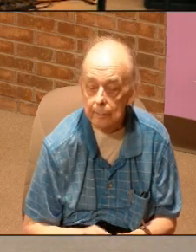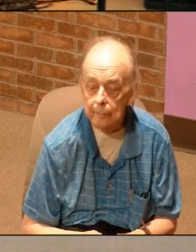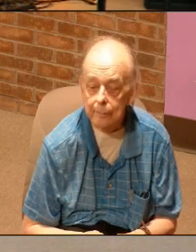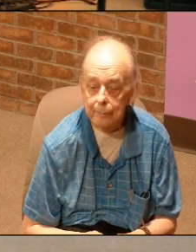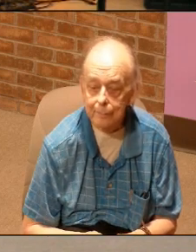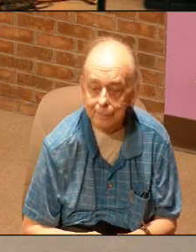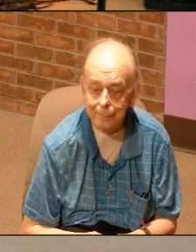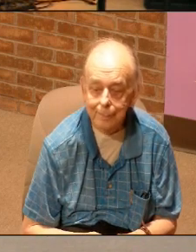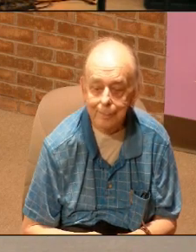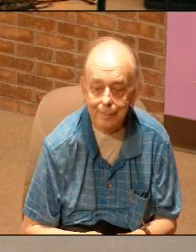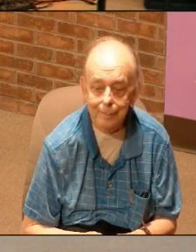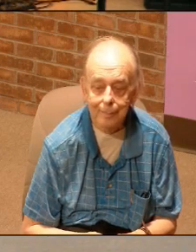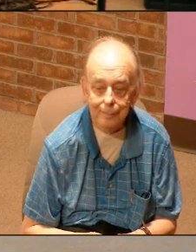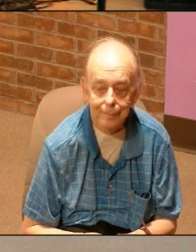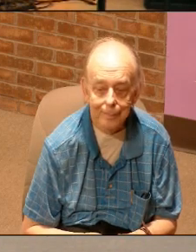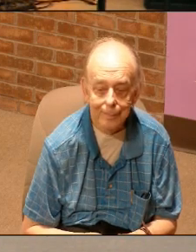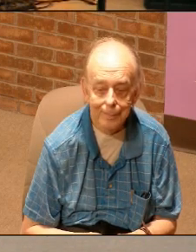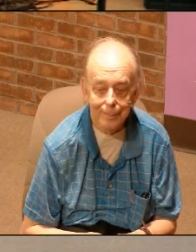Right?